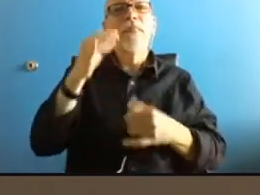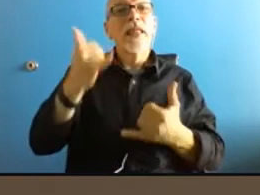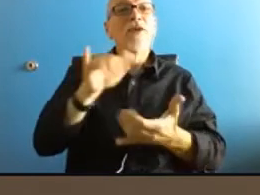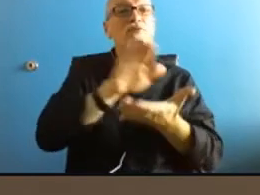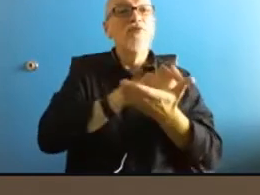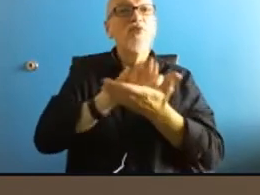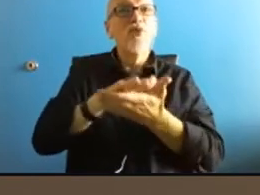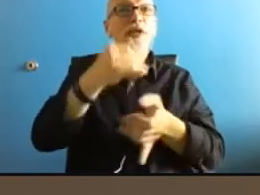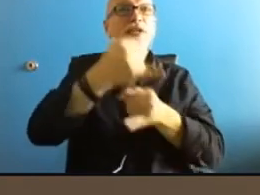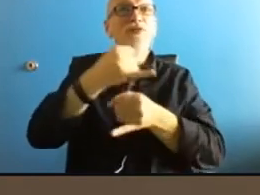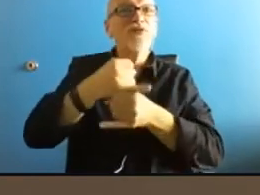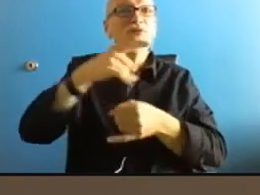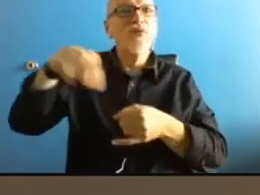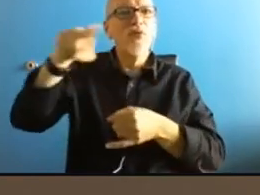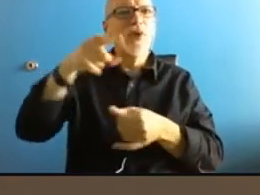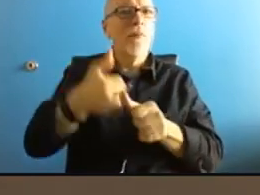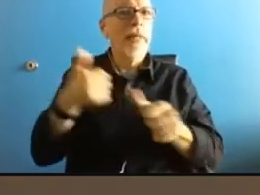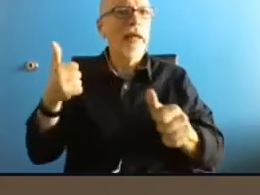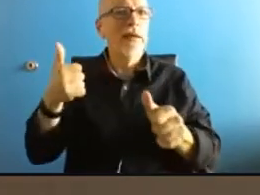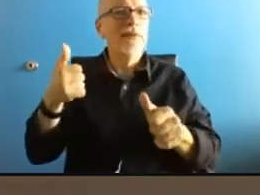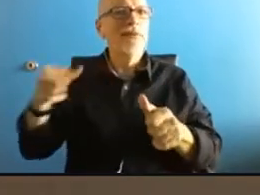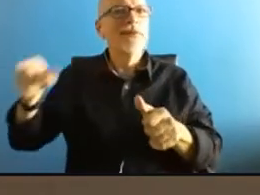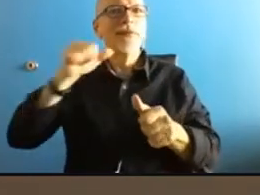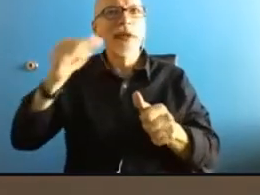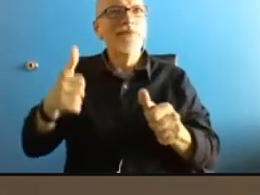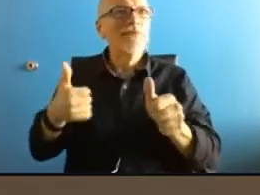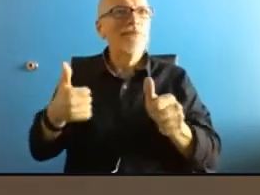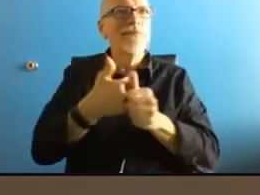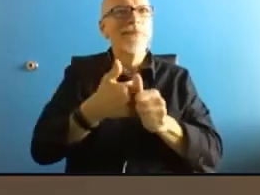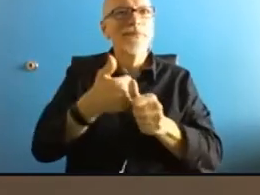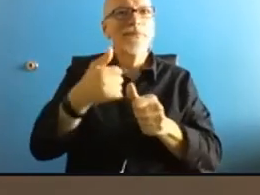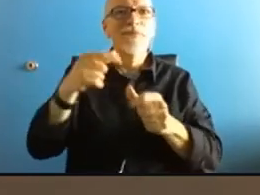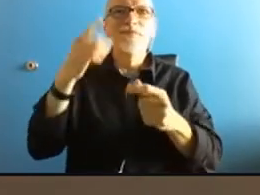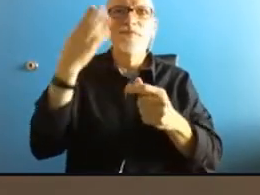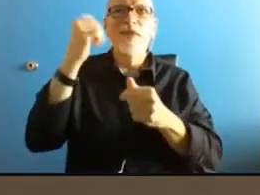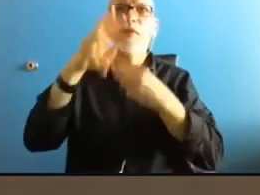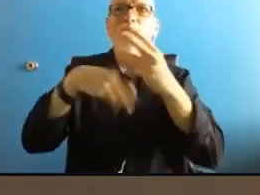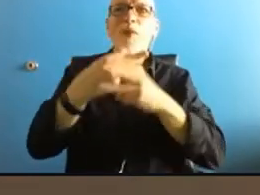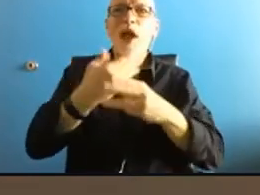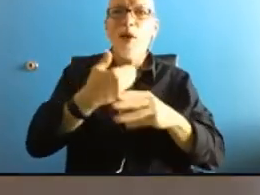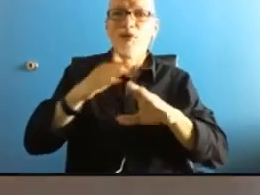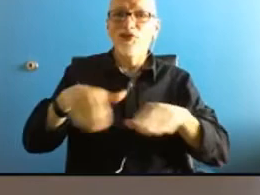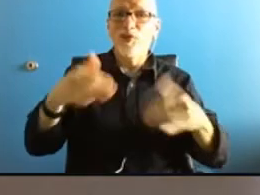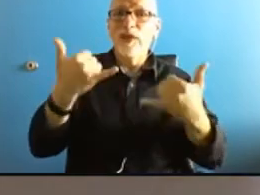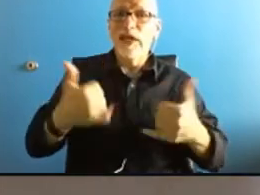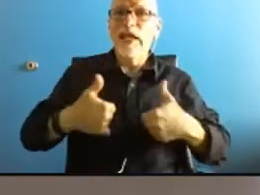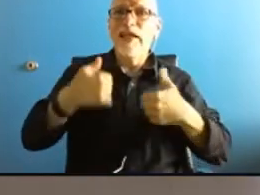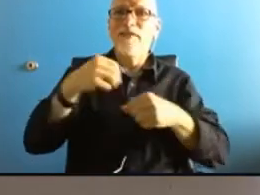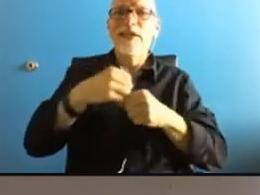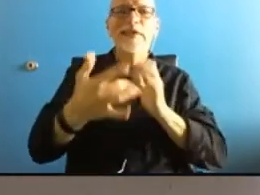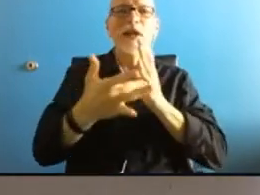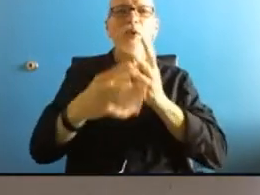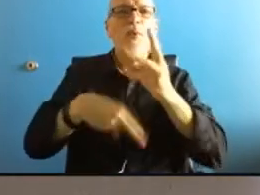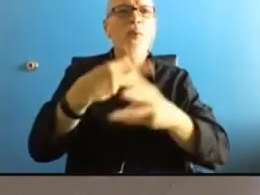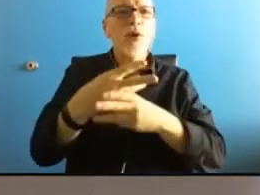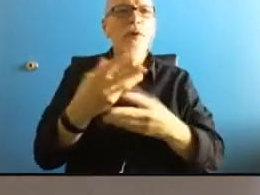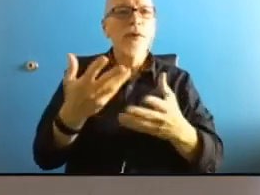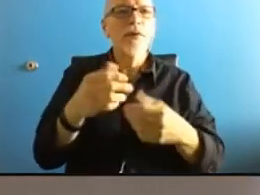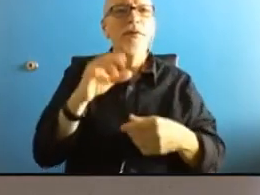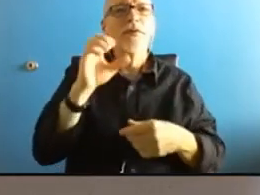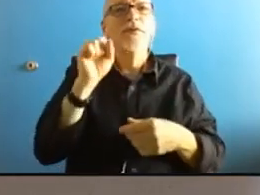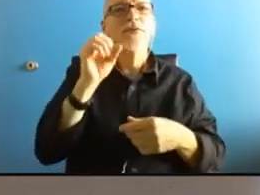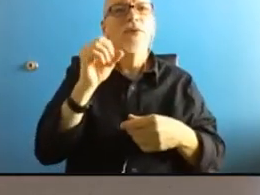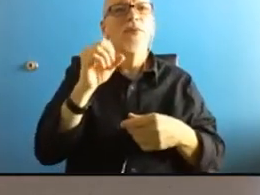yet to catch up to speed with where the world our children are already in. So the